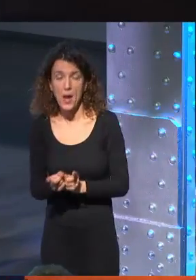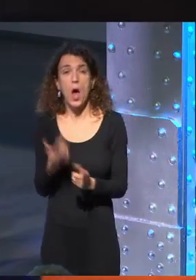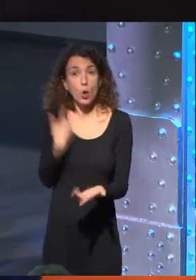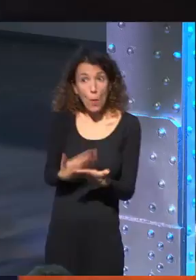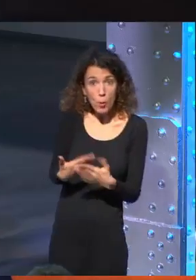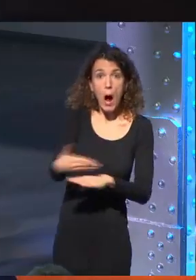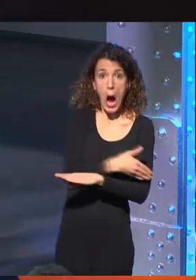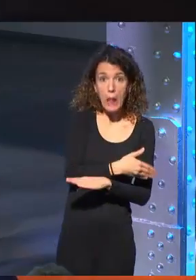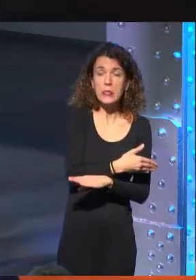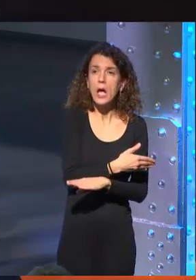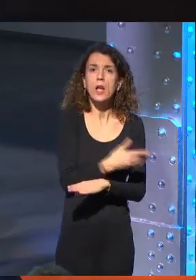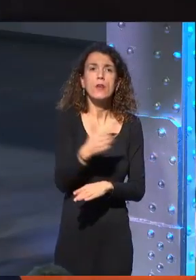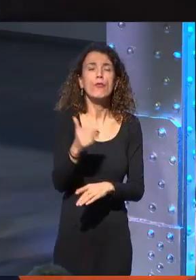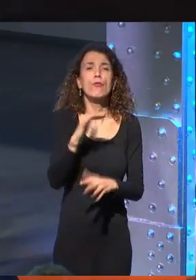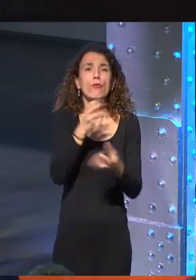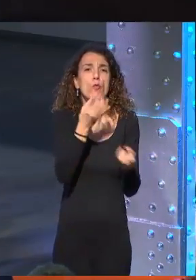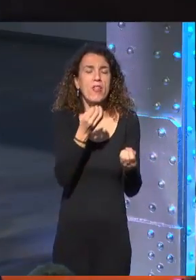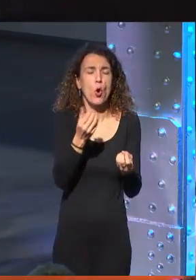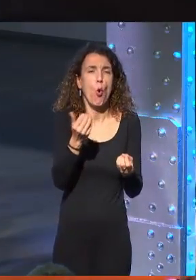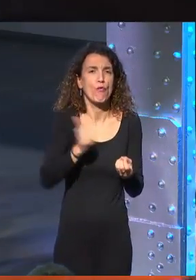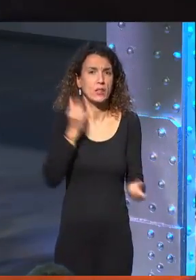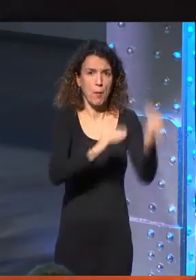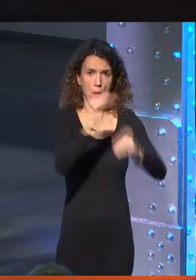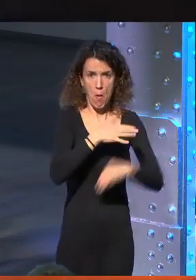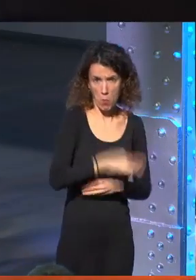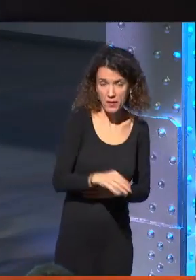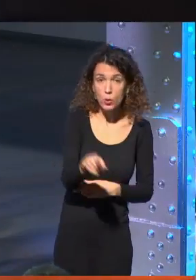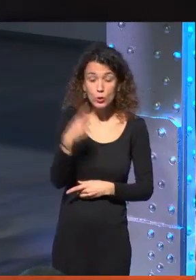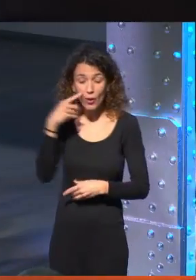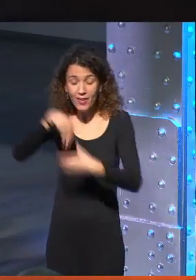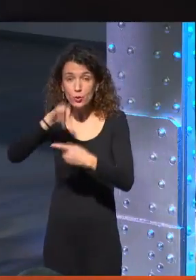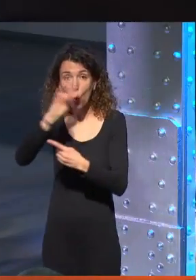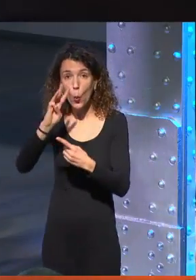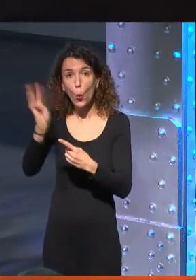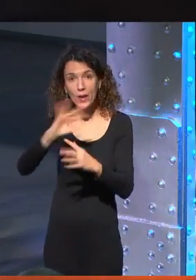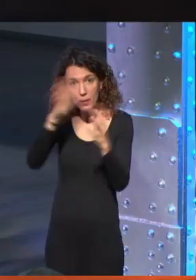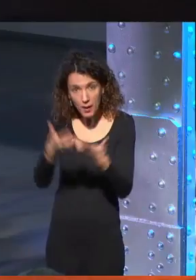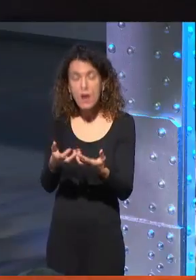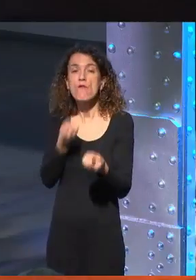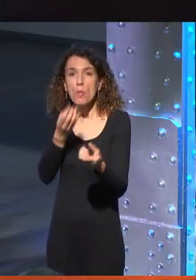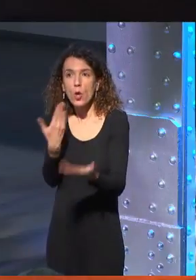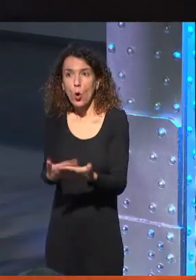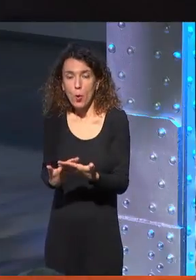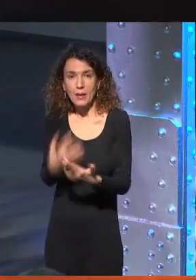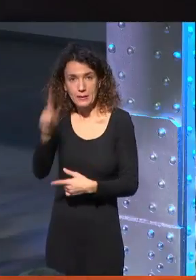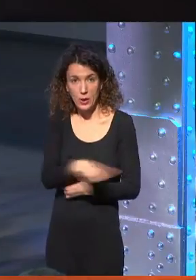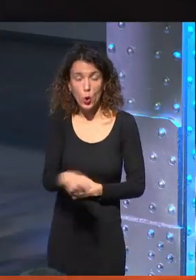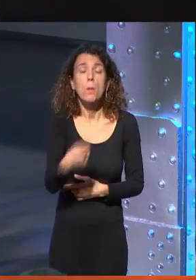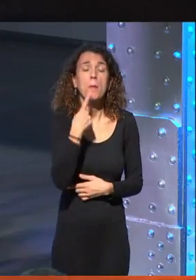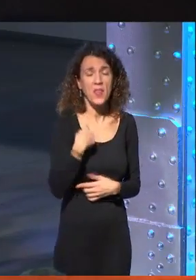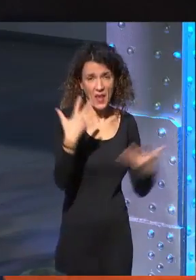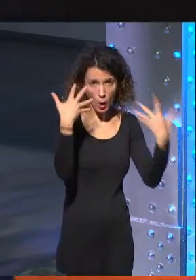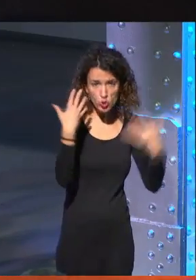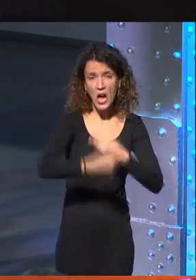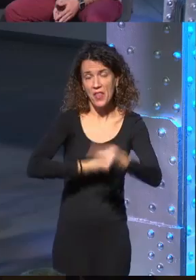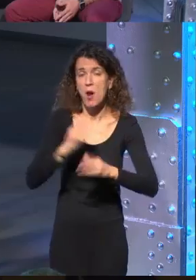reviewer decides to modified, you would be giving fake information. Do you